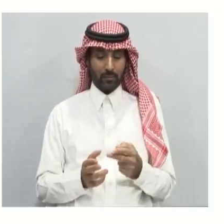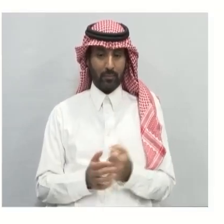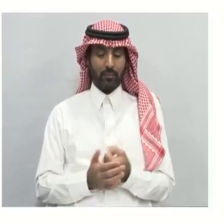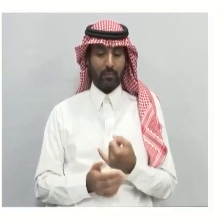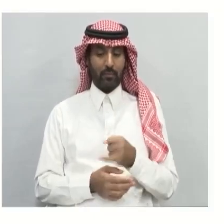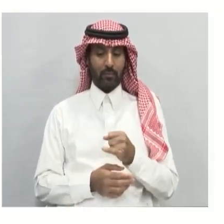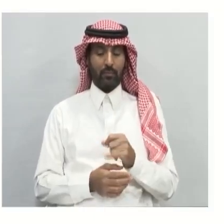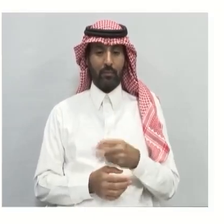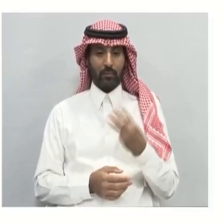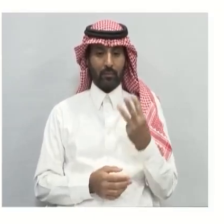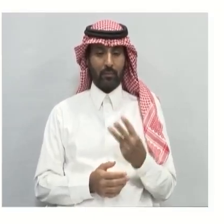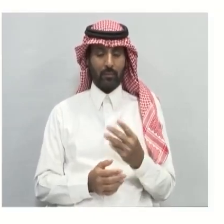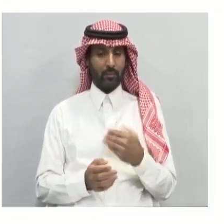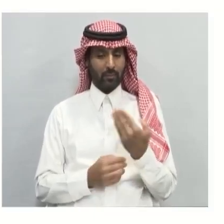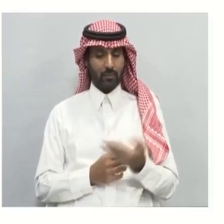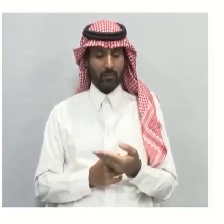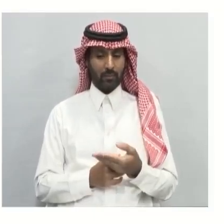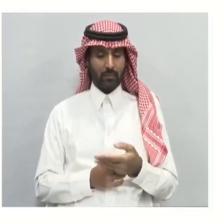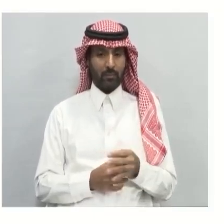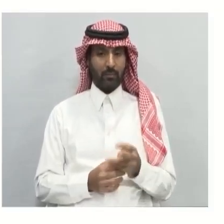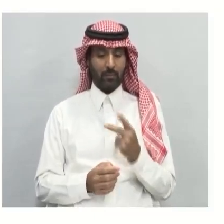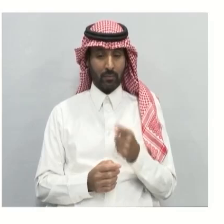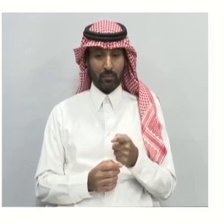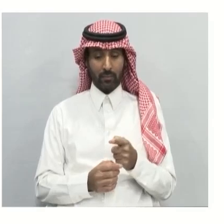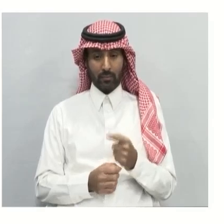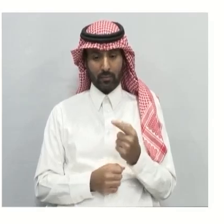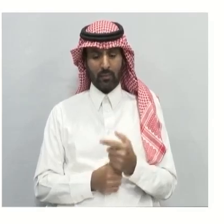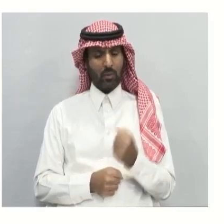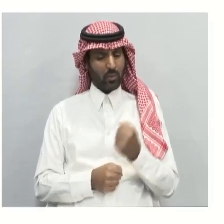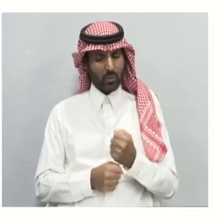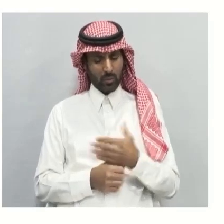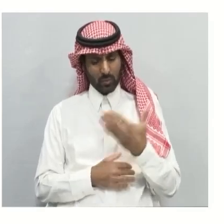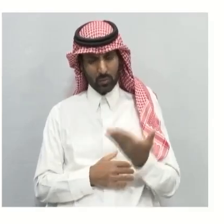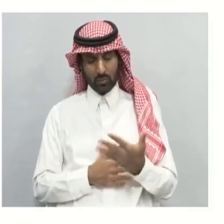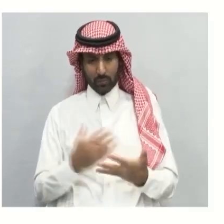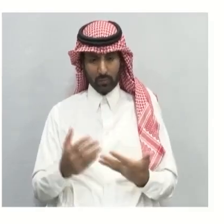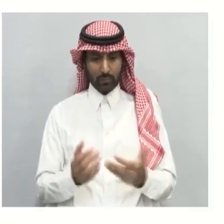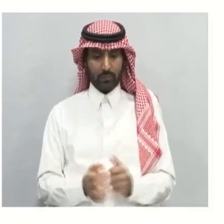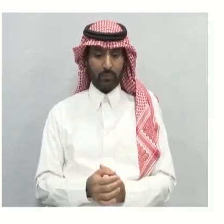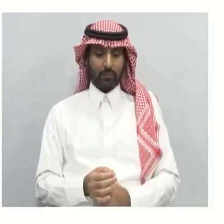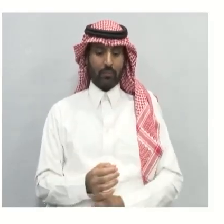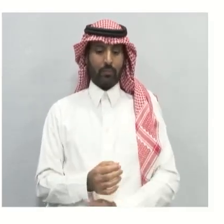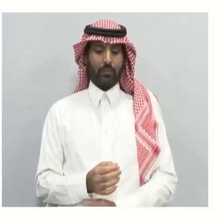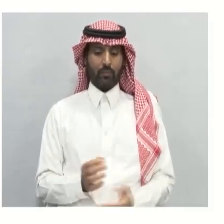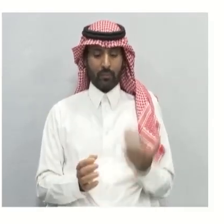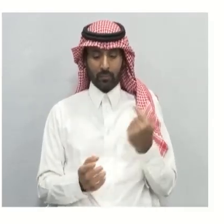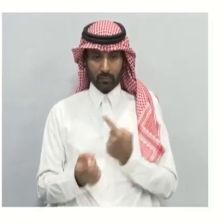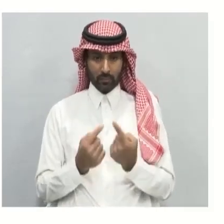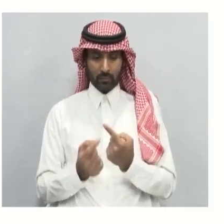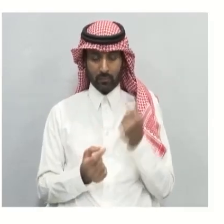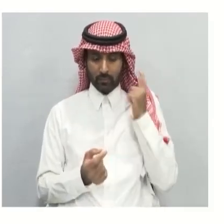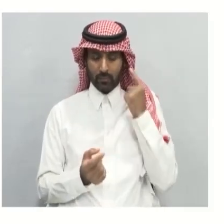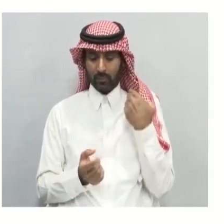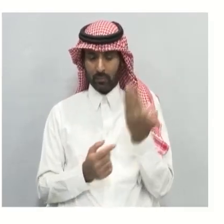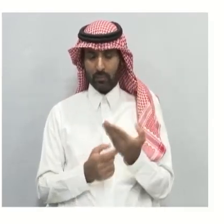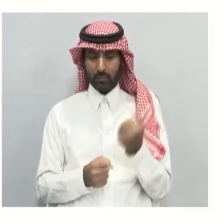unit, Unit 3, which is titled If It Hadn't Happened. Our lesson today is the Listen and Discuss lesson